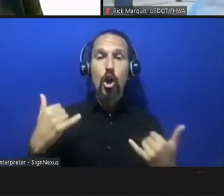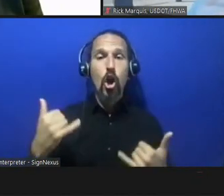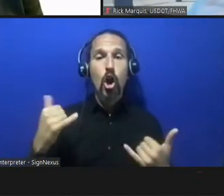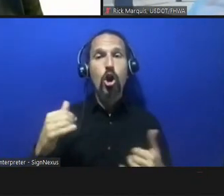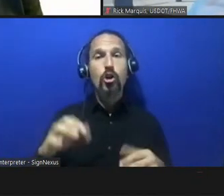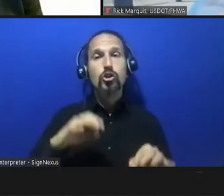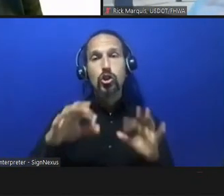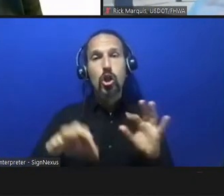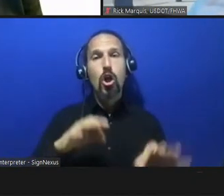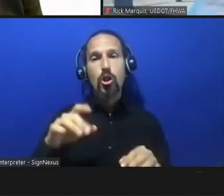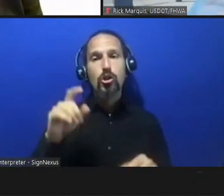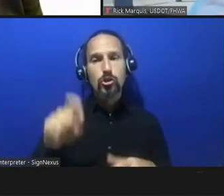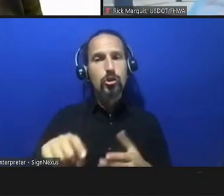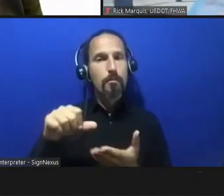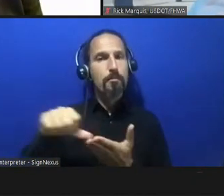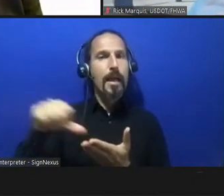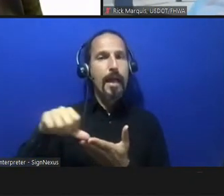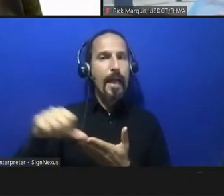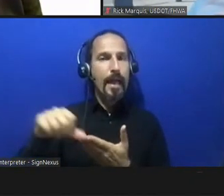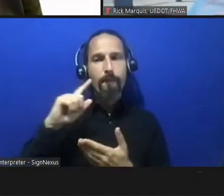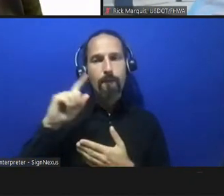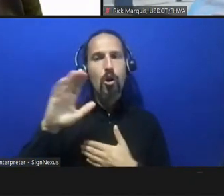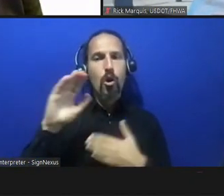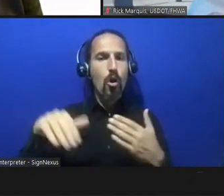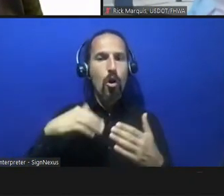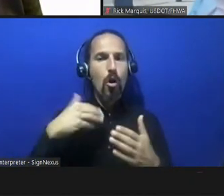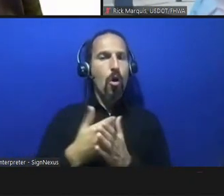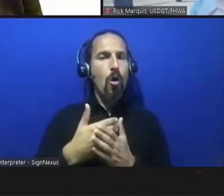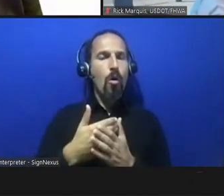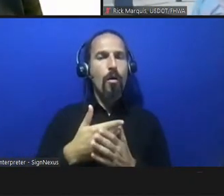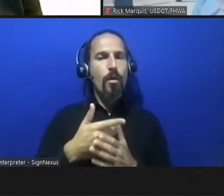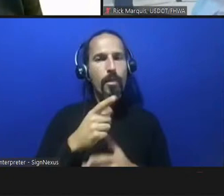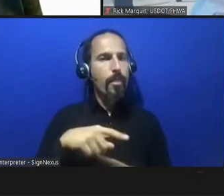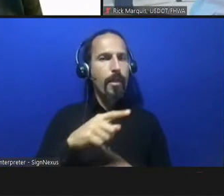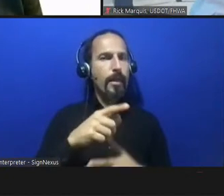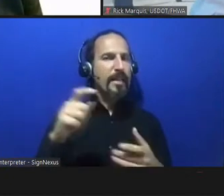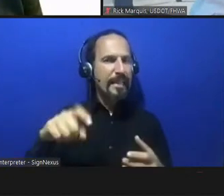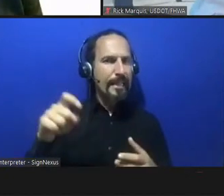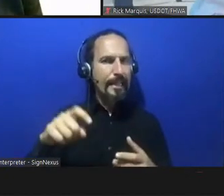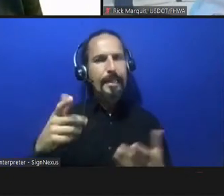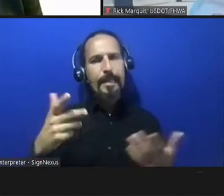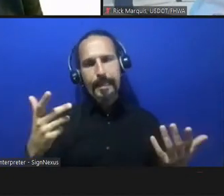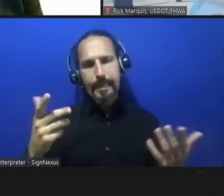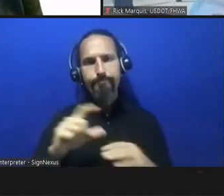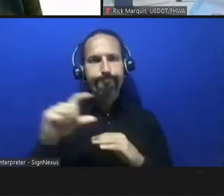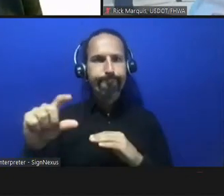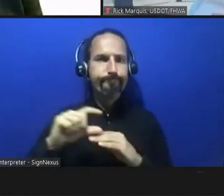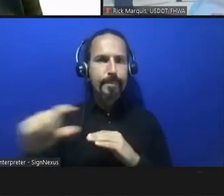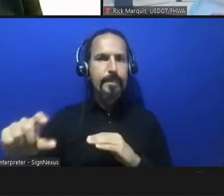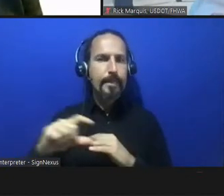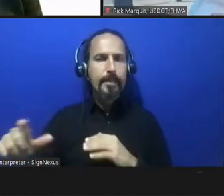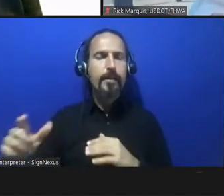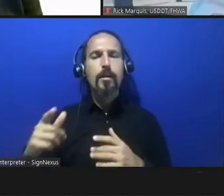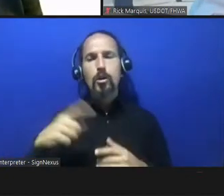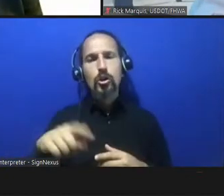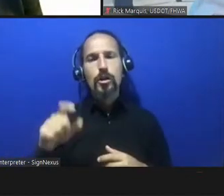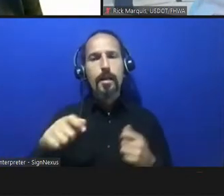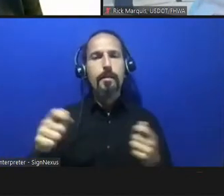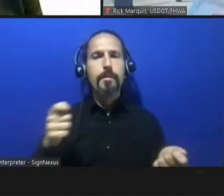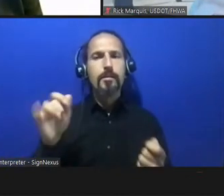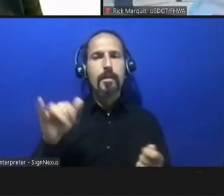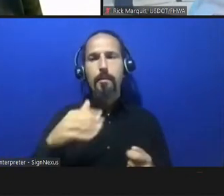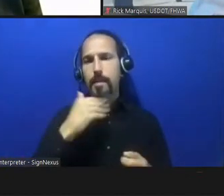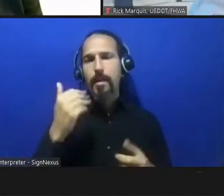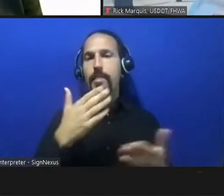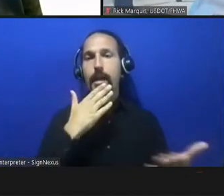subsidizing uh all of the things that are intended to be subsidized here so perhaps we can manage that better so thank you all